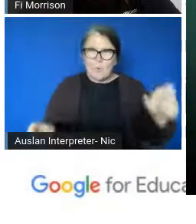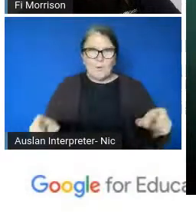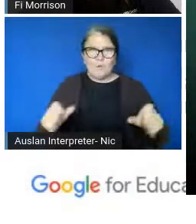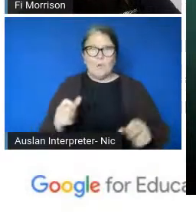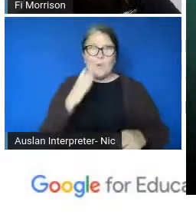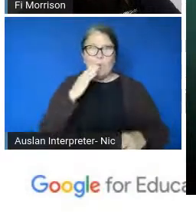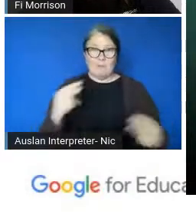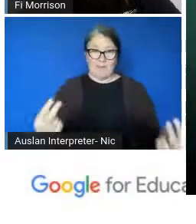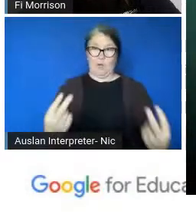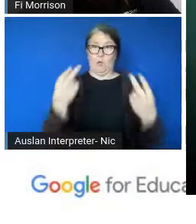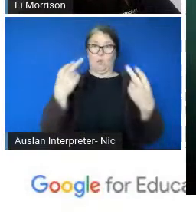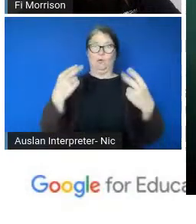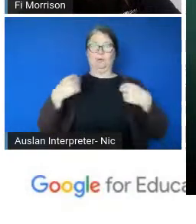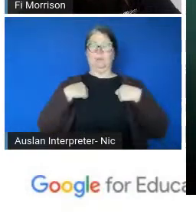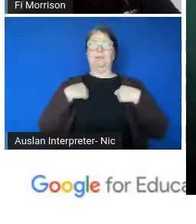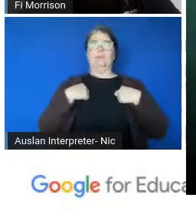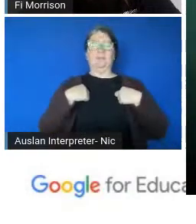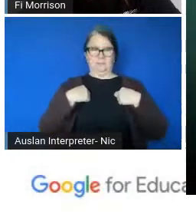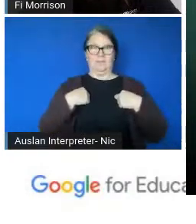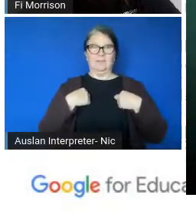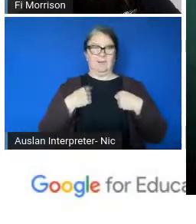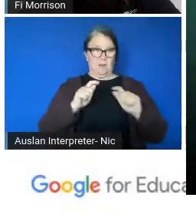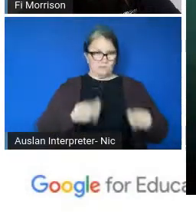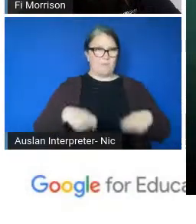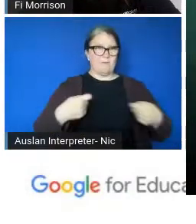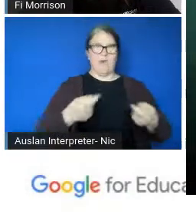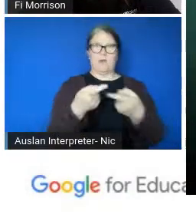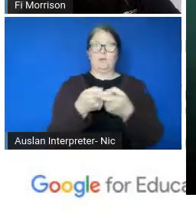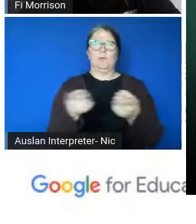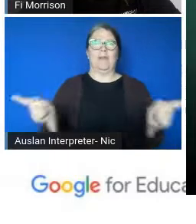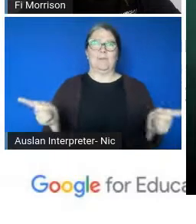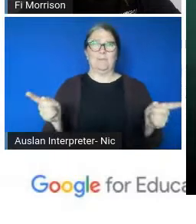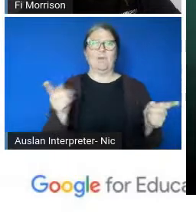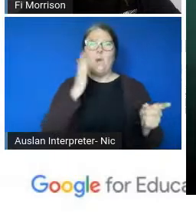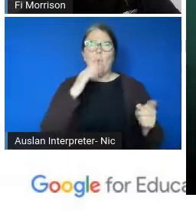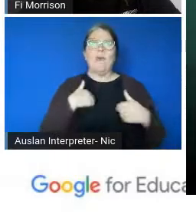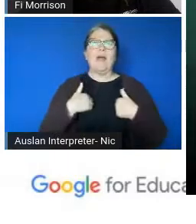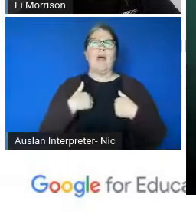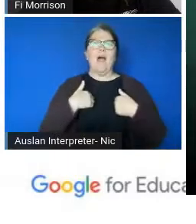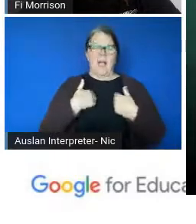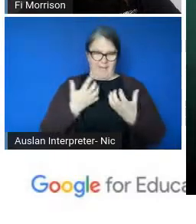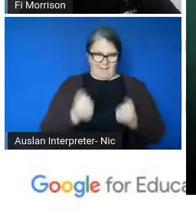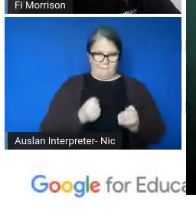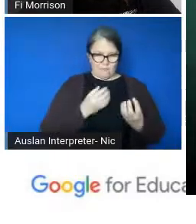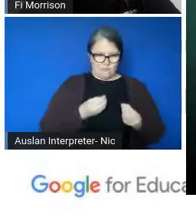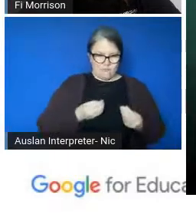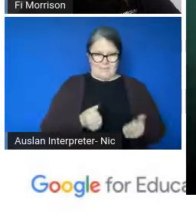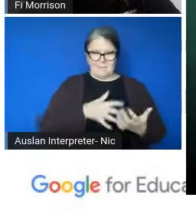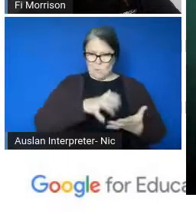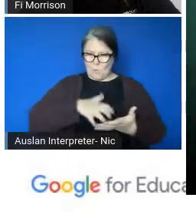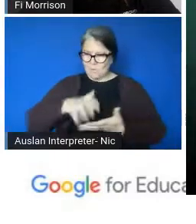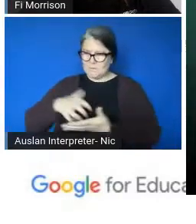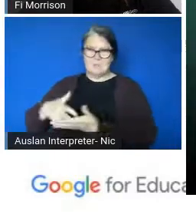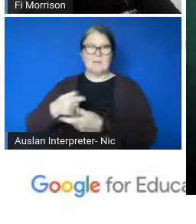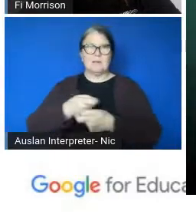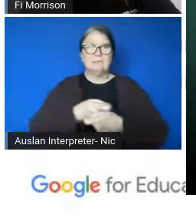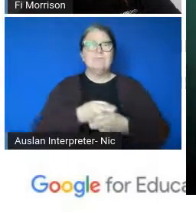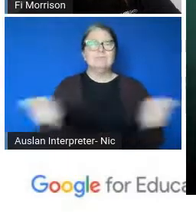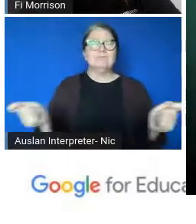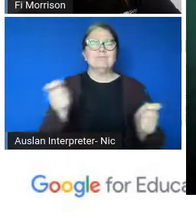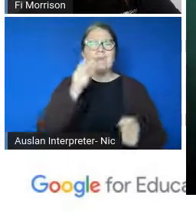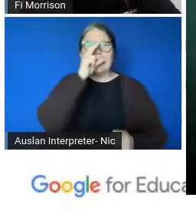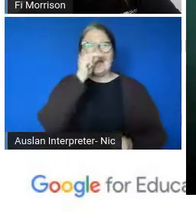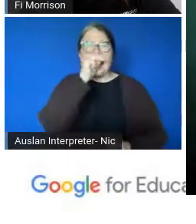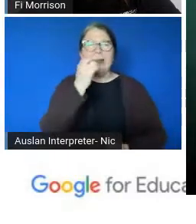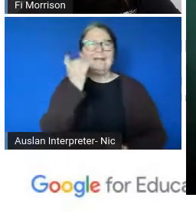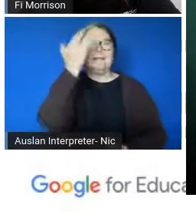I provide First Nations kids with resources, it's to open up a door because there's two ingredients we all need, and especially if we're all